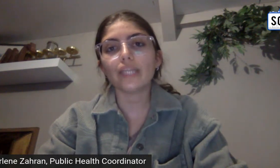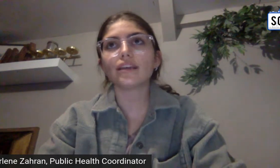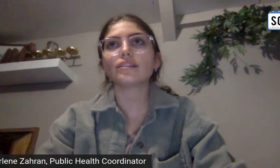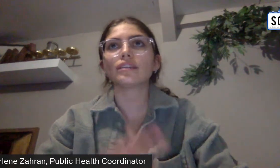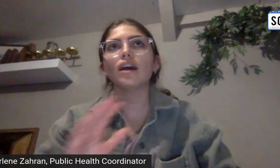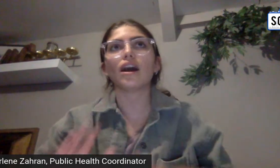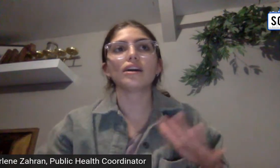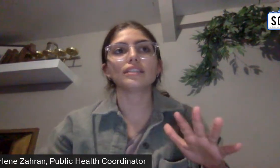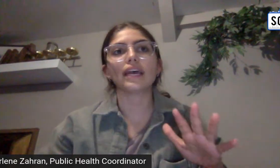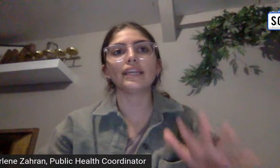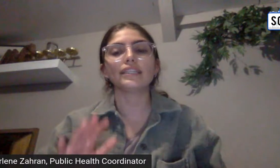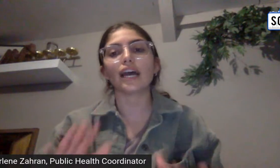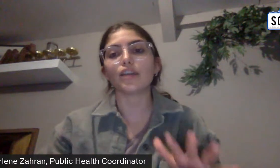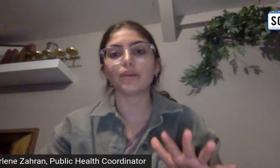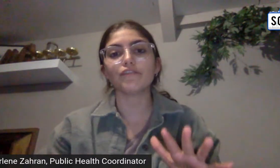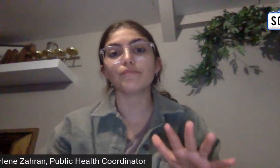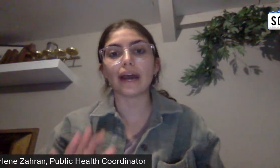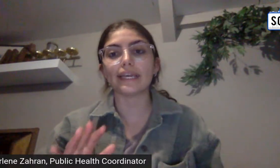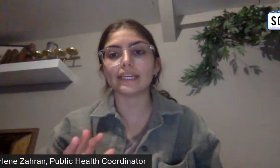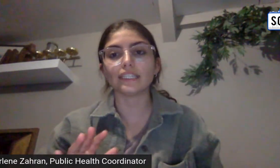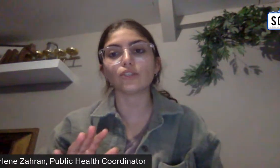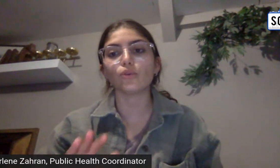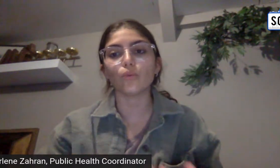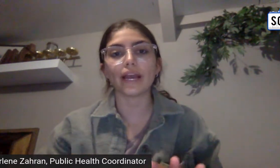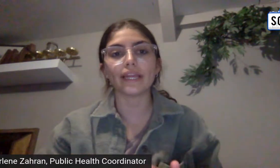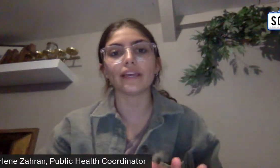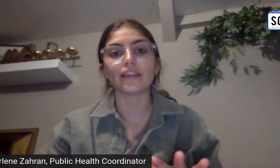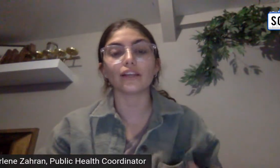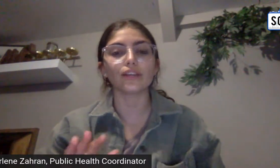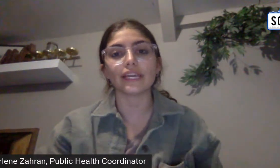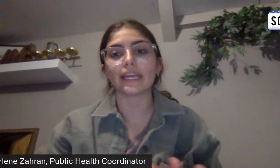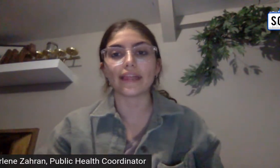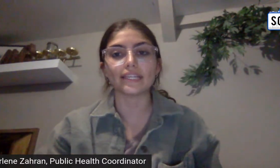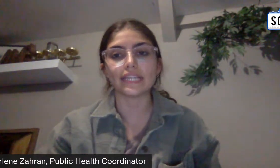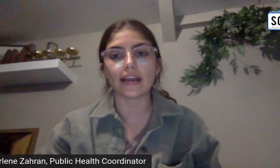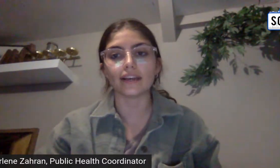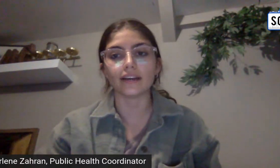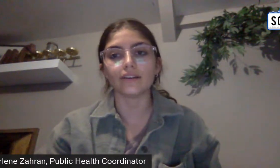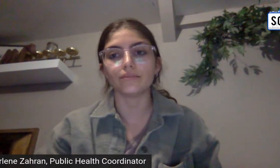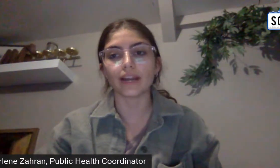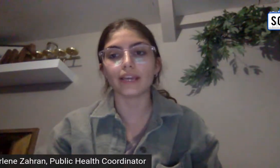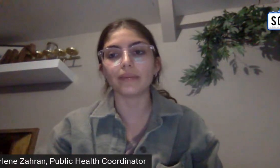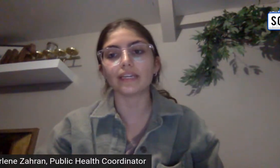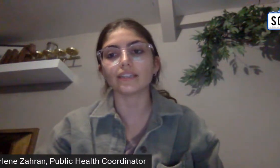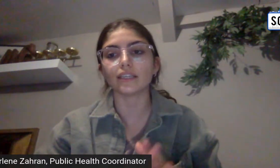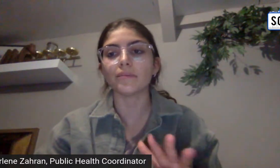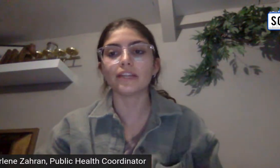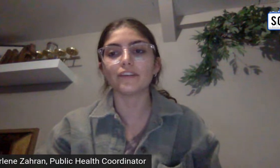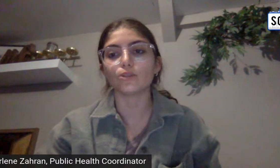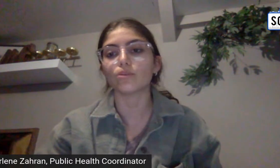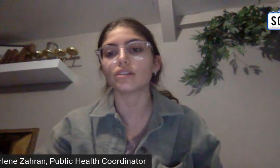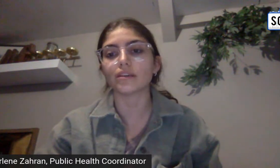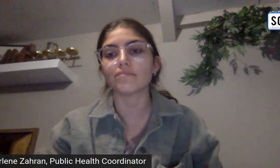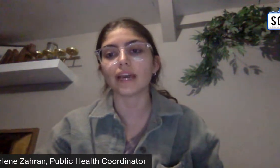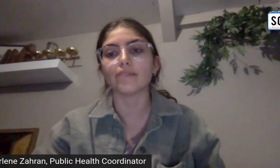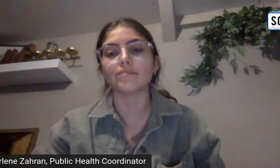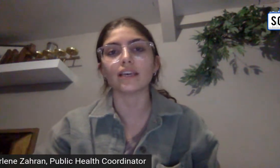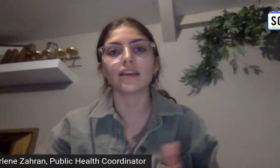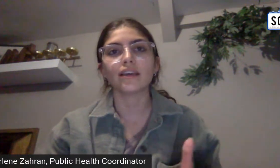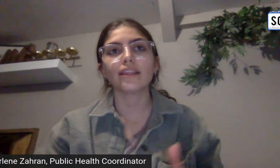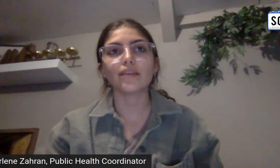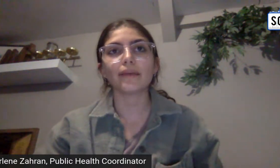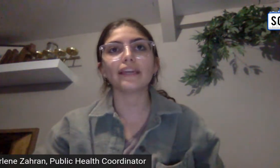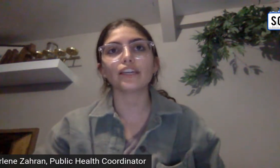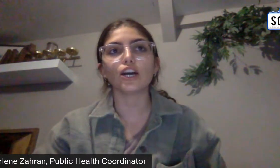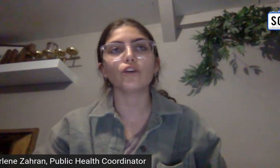so it doesn't cause any type of bias when they're looking at the data, right? Because some individuals,